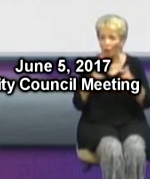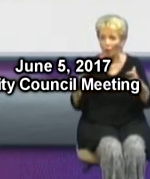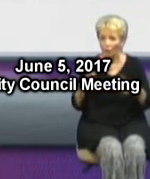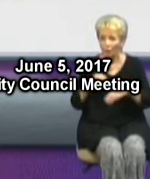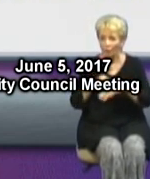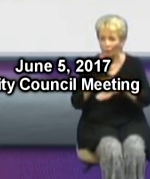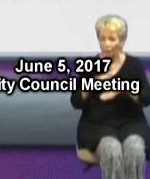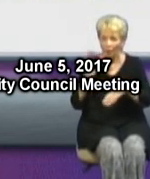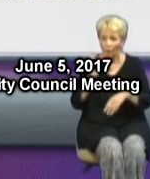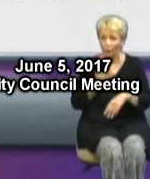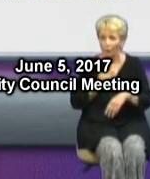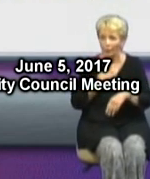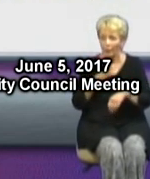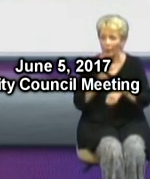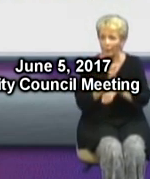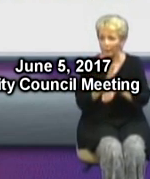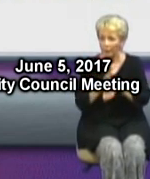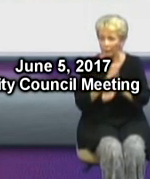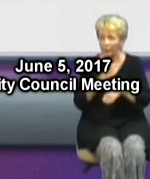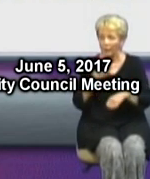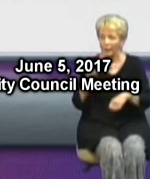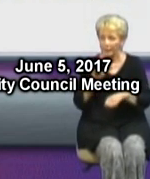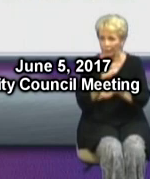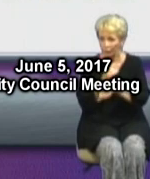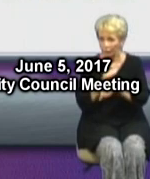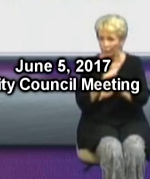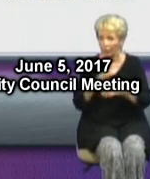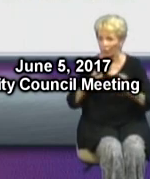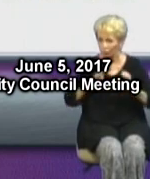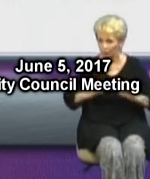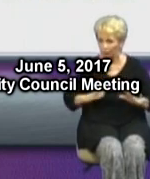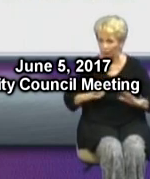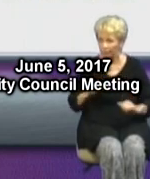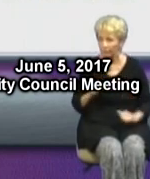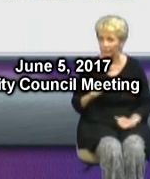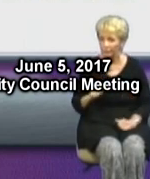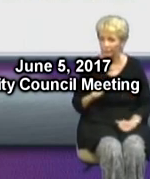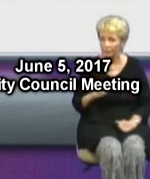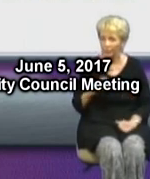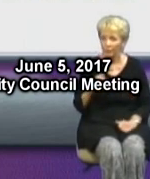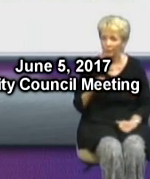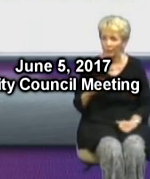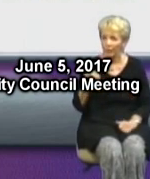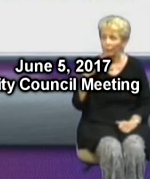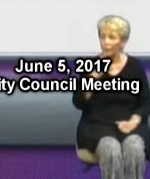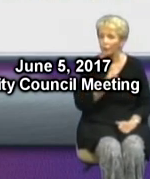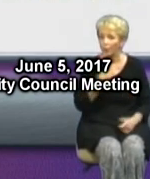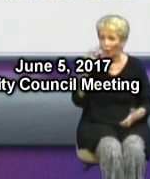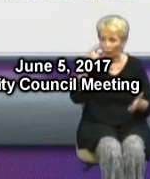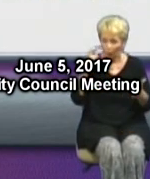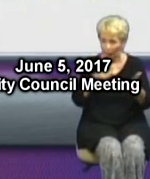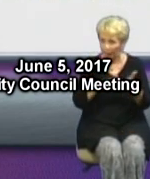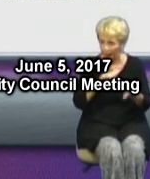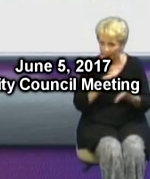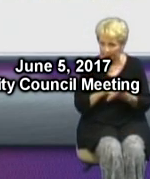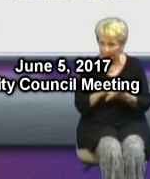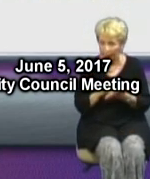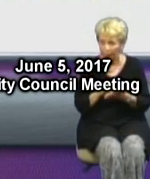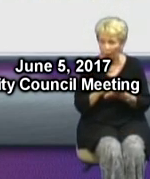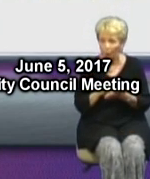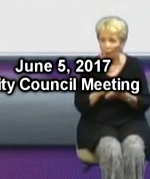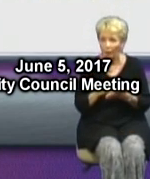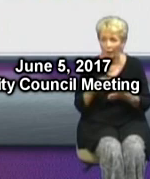effect on our commercial customers and our industrial customers. And we recognize that.